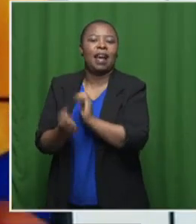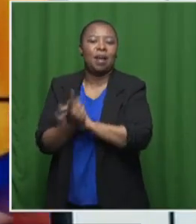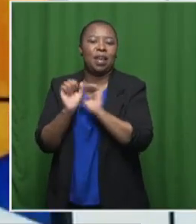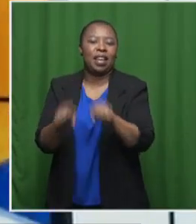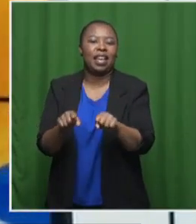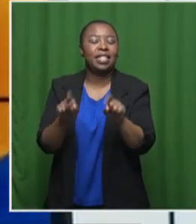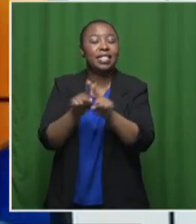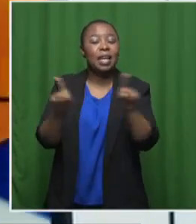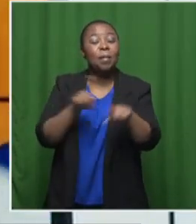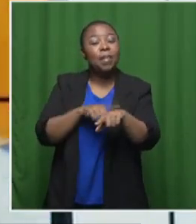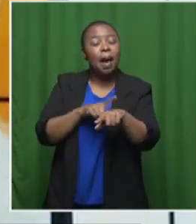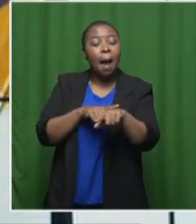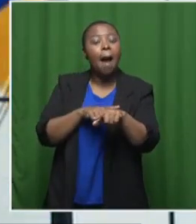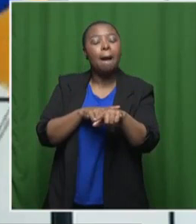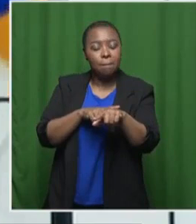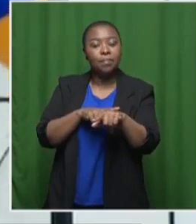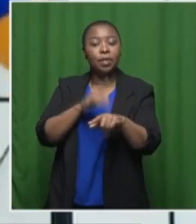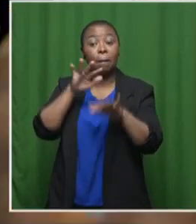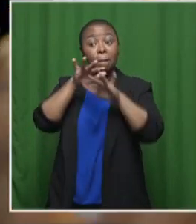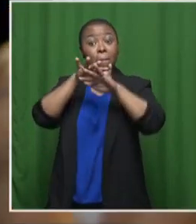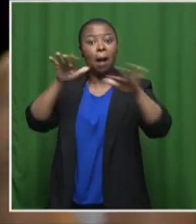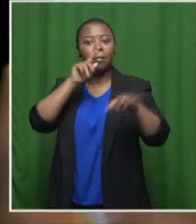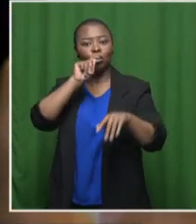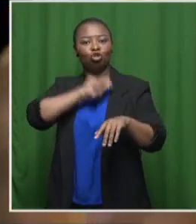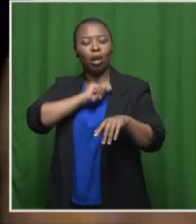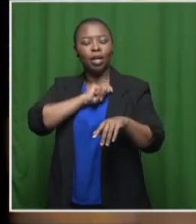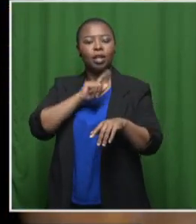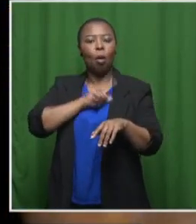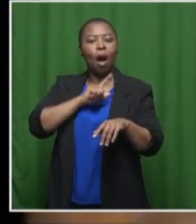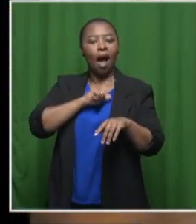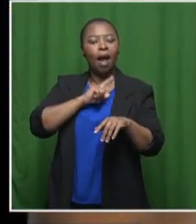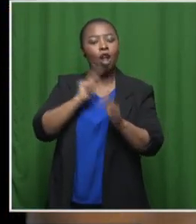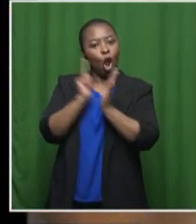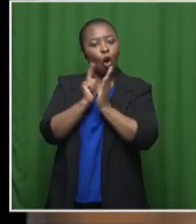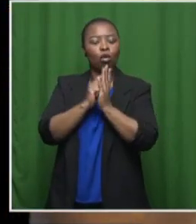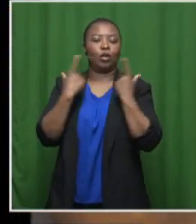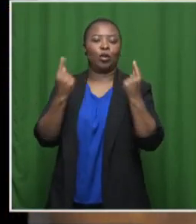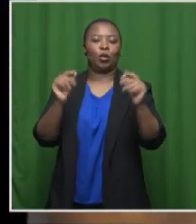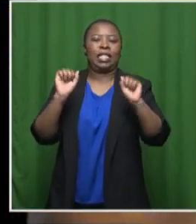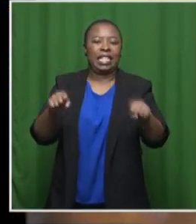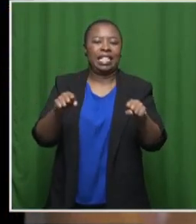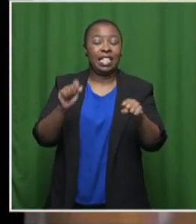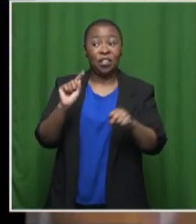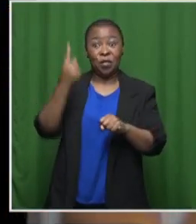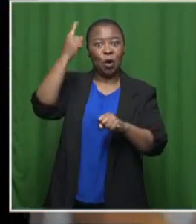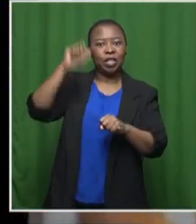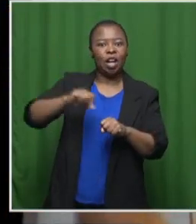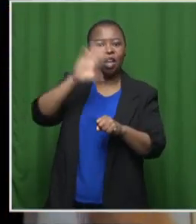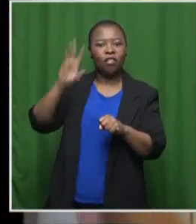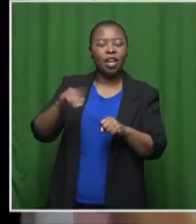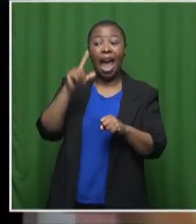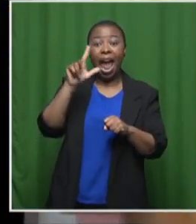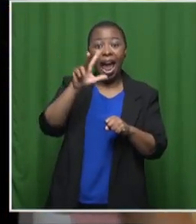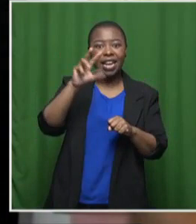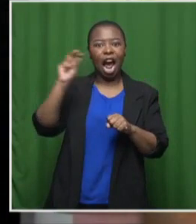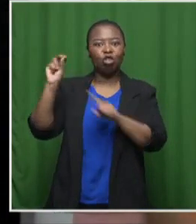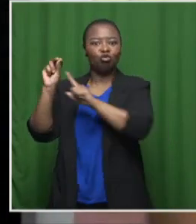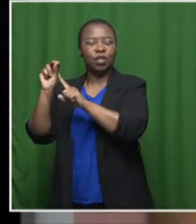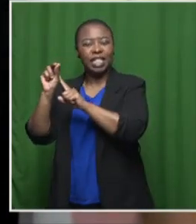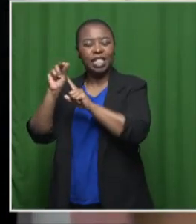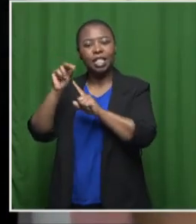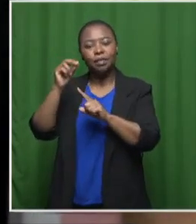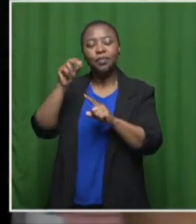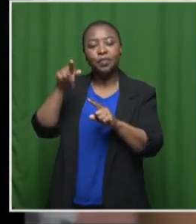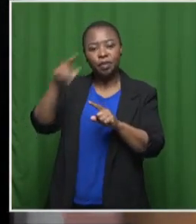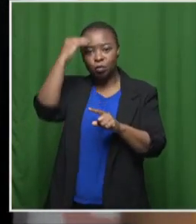same time increase public trust in law enforcement. In a first for South Africa, about 800 law enforcement officers will be